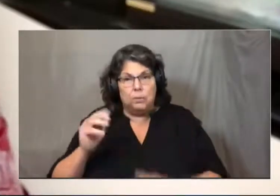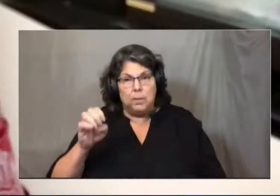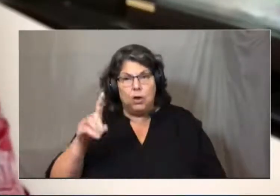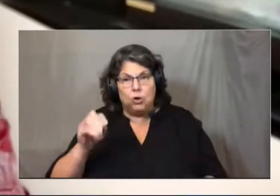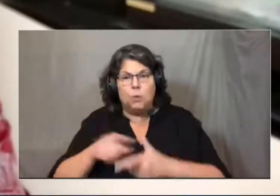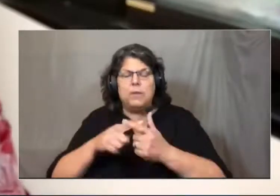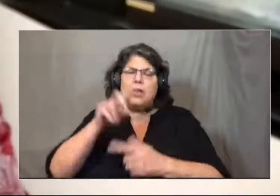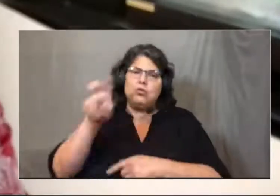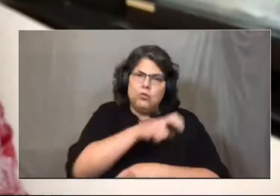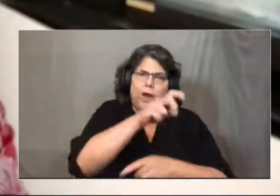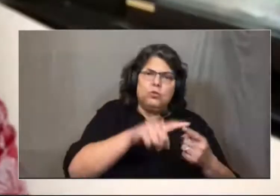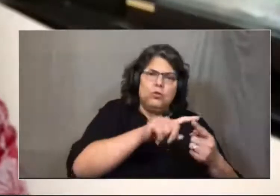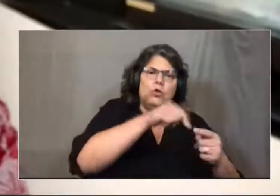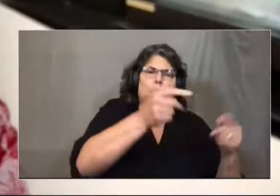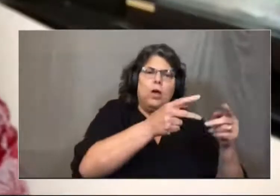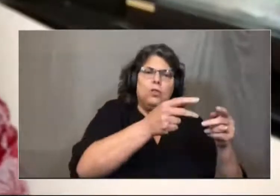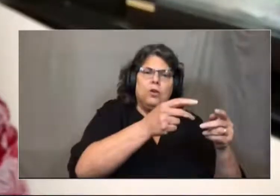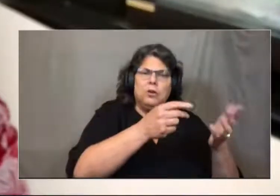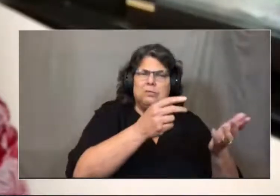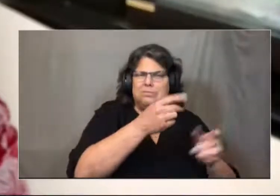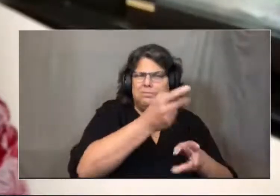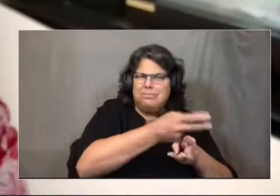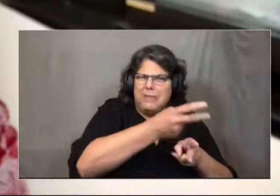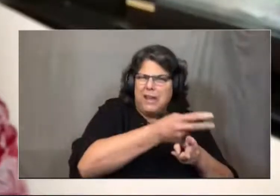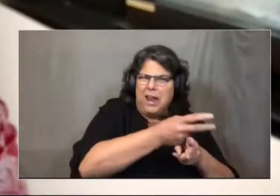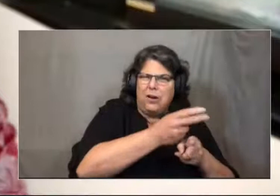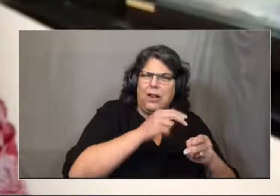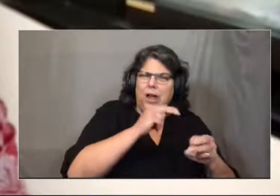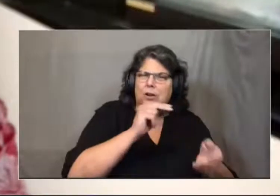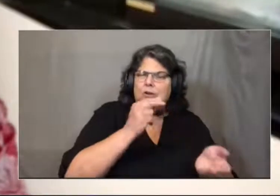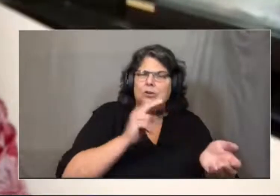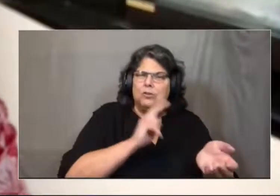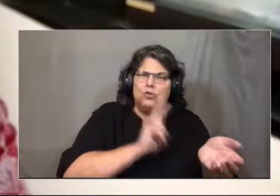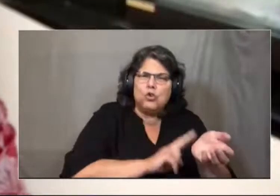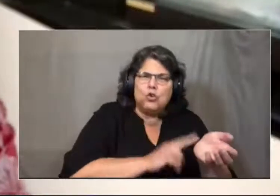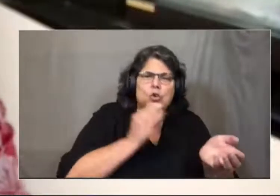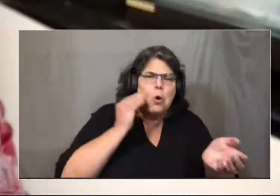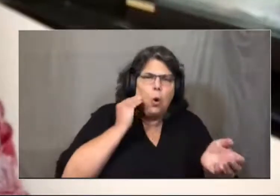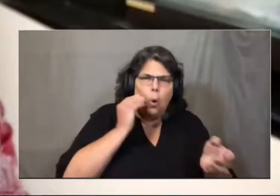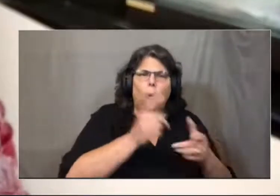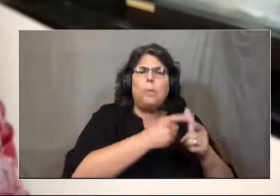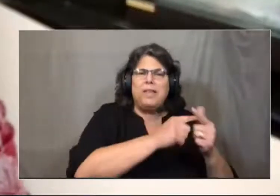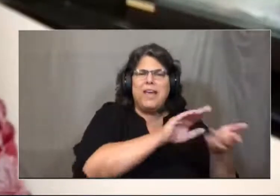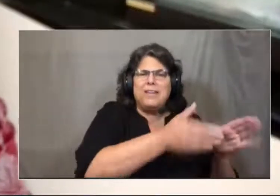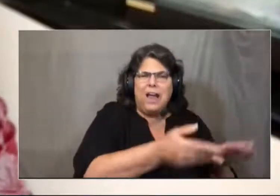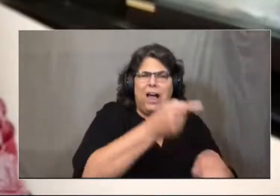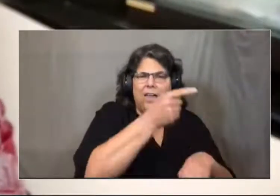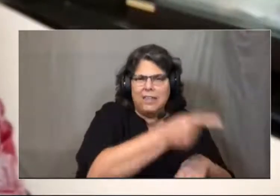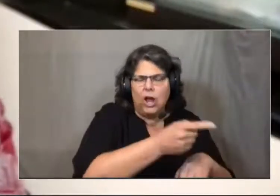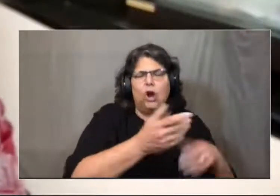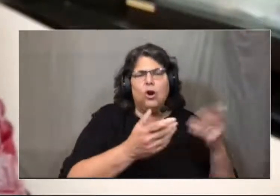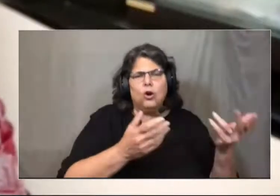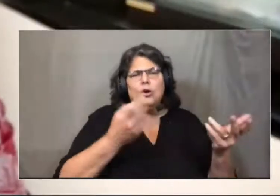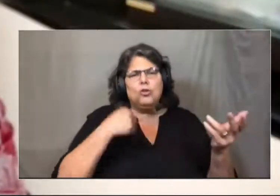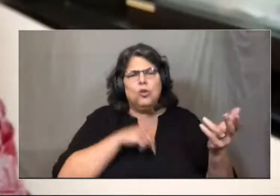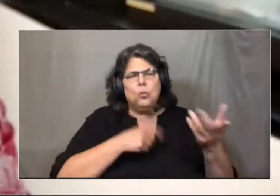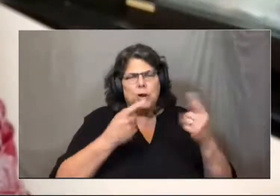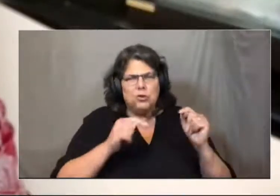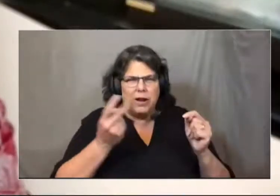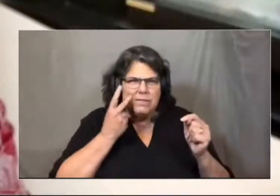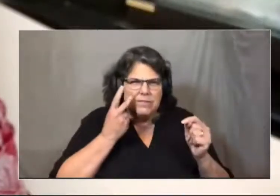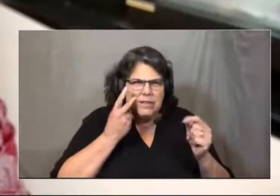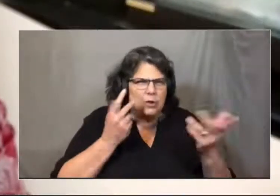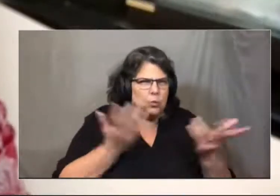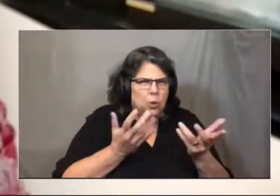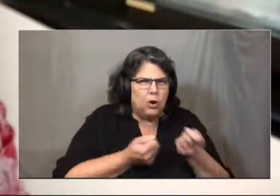In gathering the statistics, there are certain rules that we try and follow so that it's done consistently. And I think when we